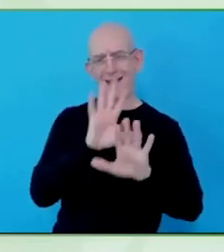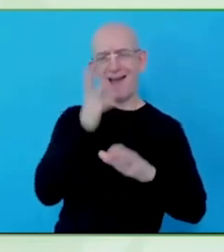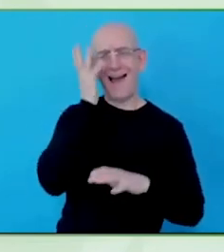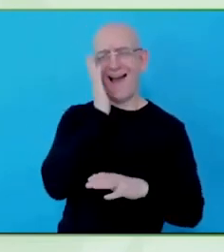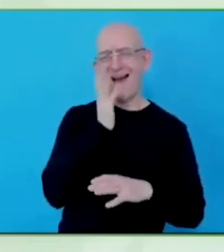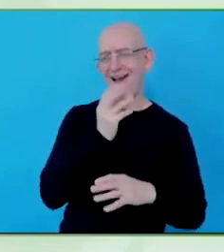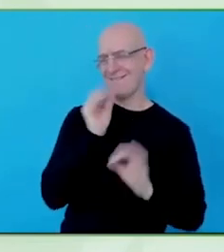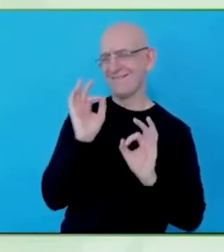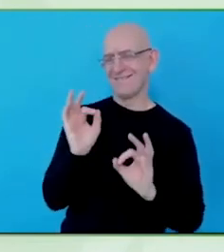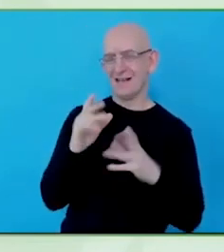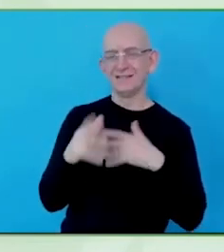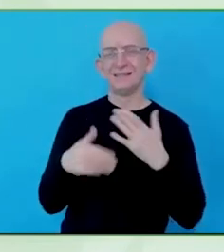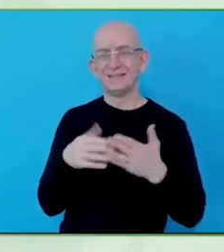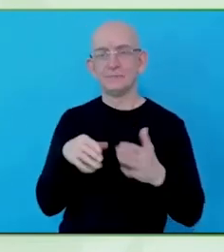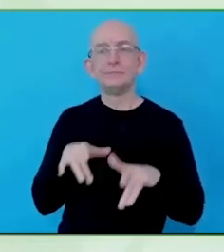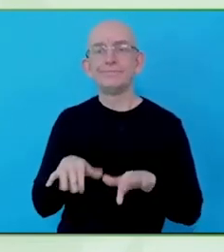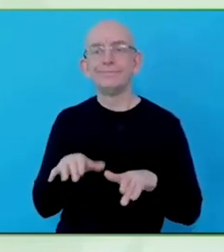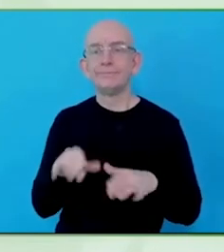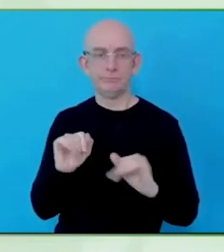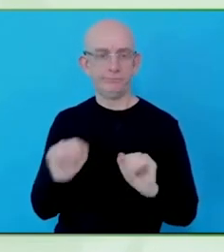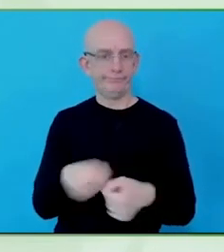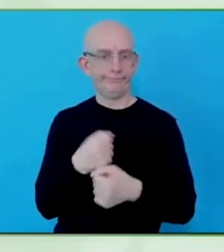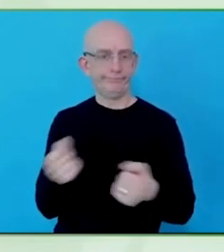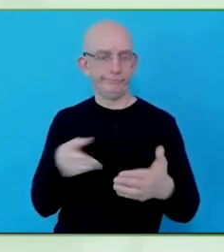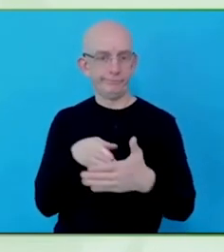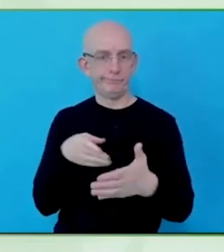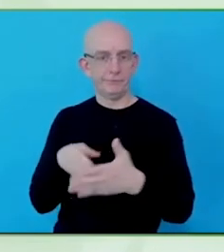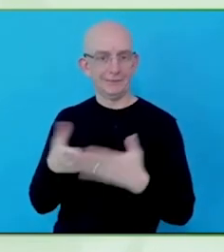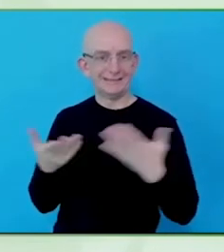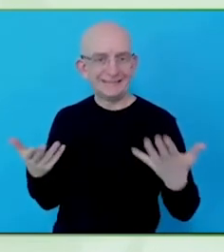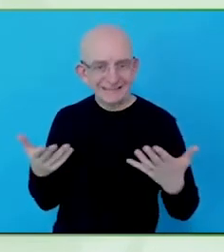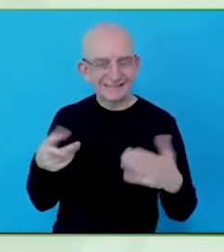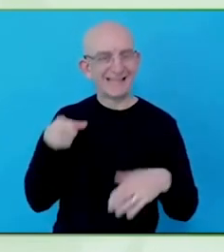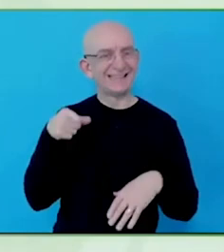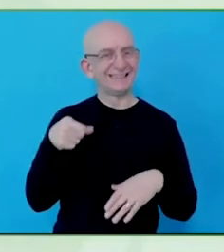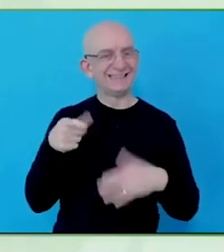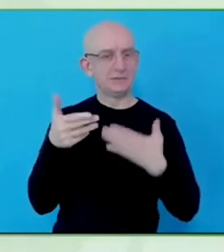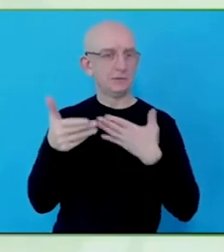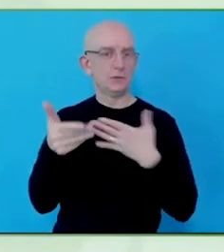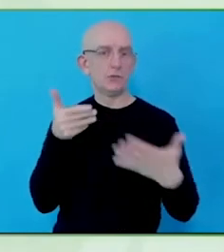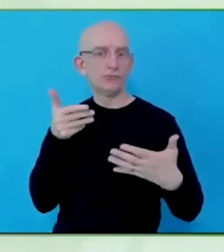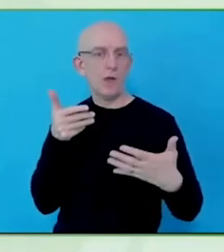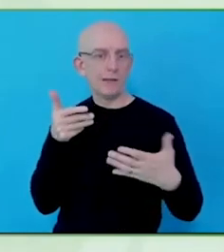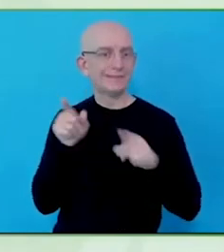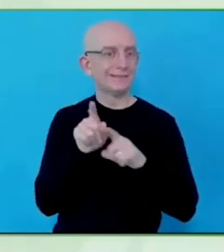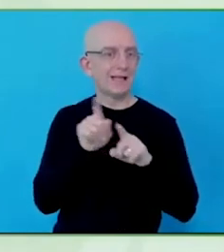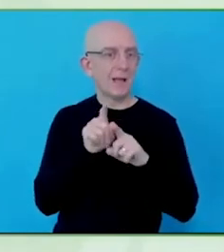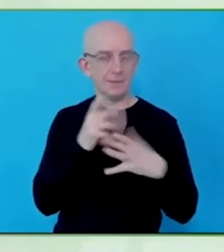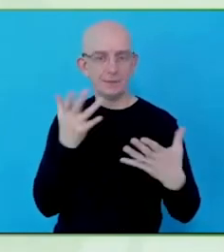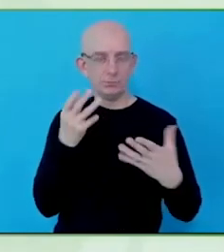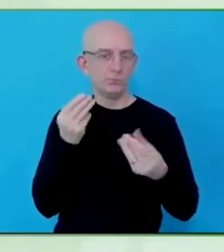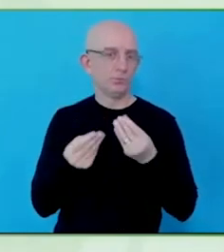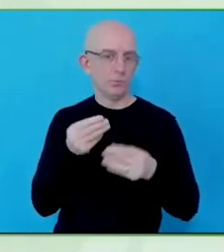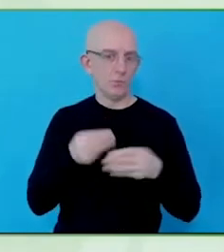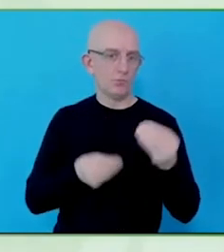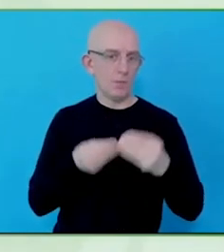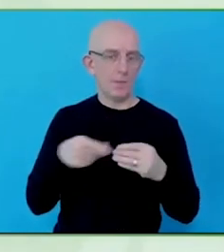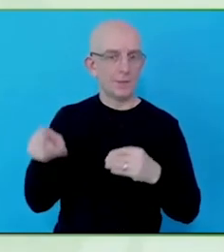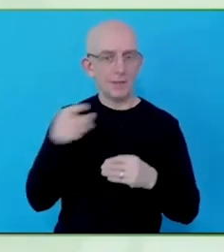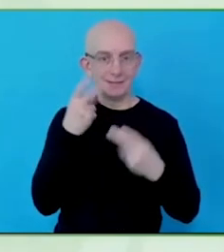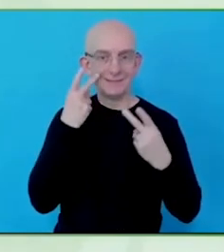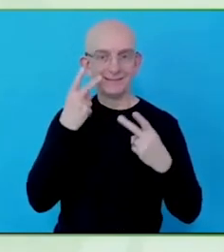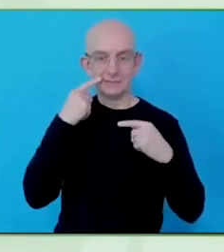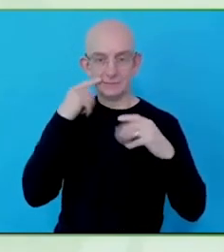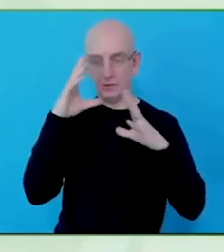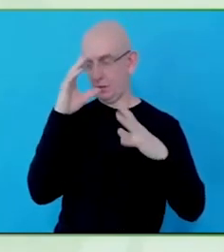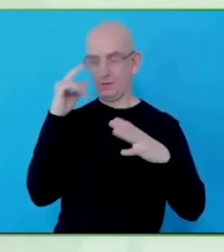the award-winning designs fail on color contrast. That just shows you the magnitude of our challenge. Let us take